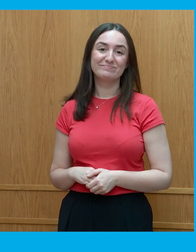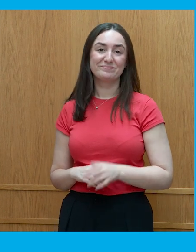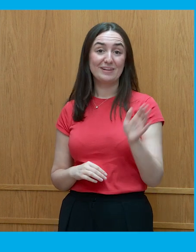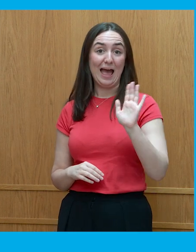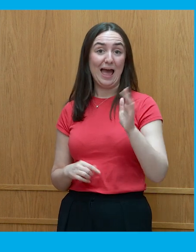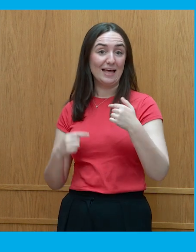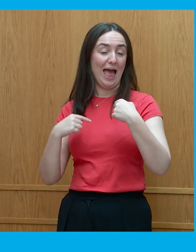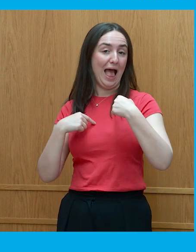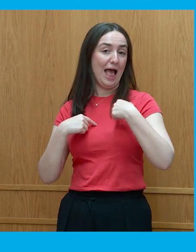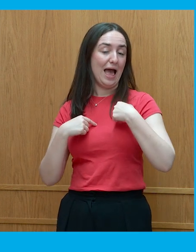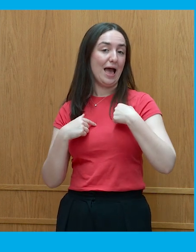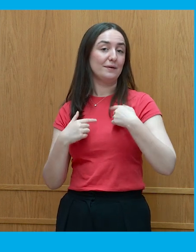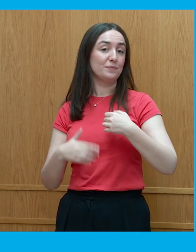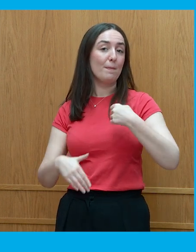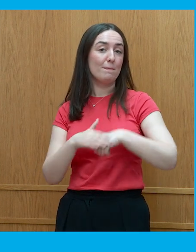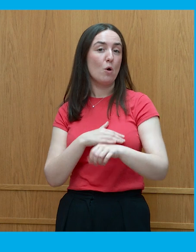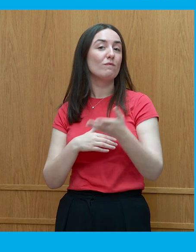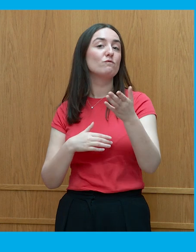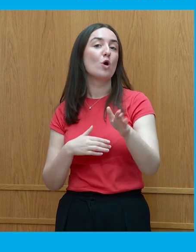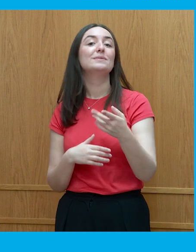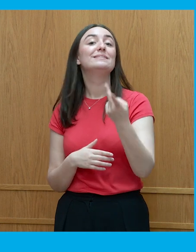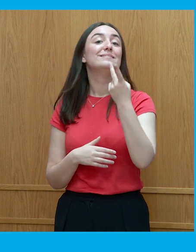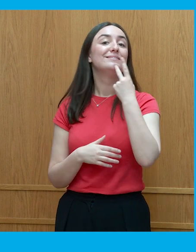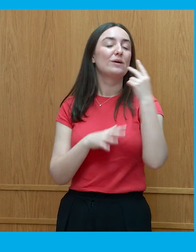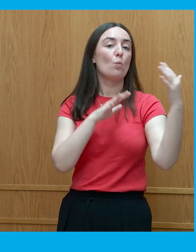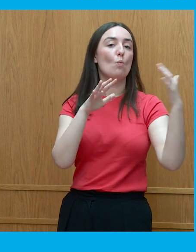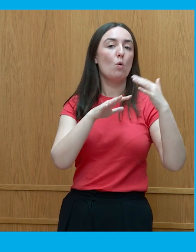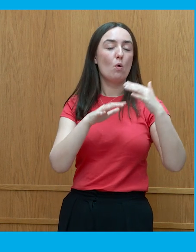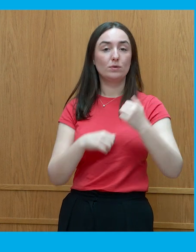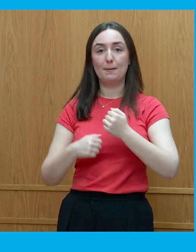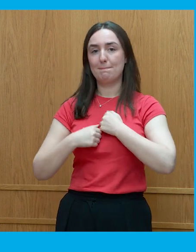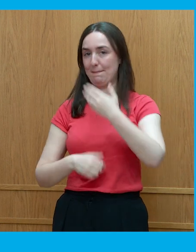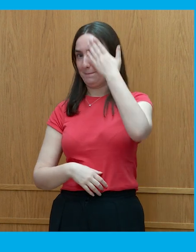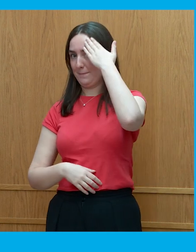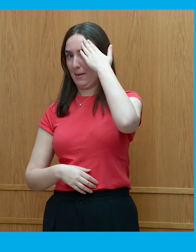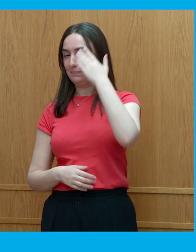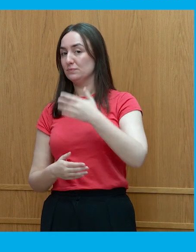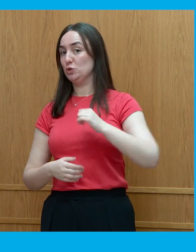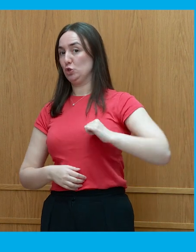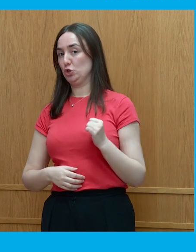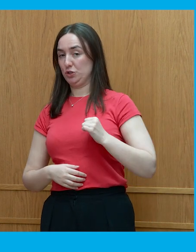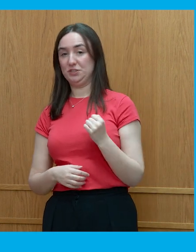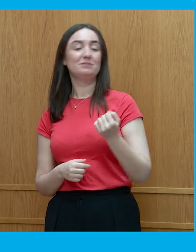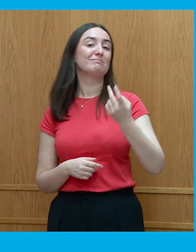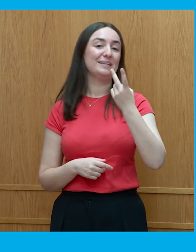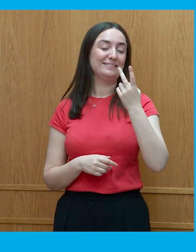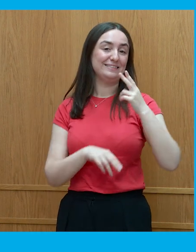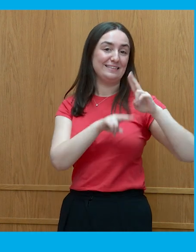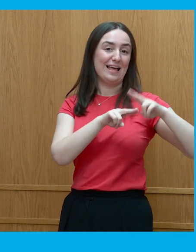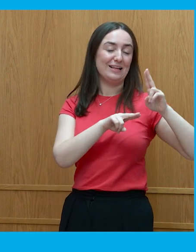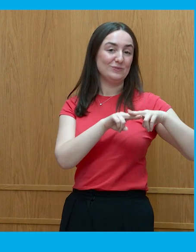Second War. My mother was Scottish. My father was an American soldier. Met her at a tea dance.